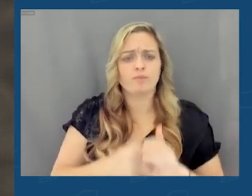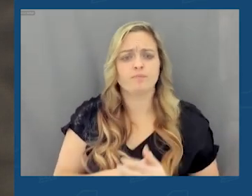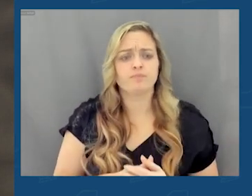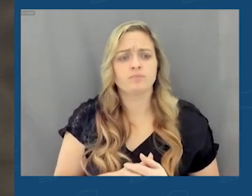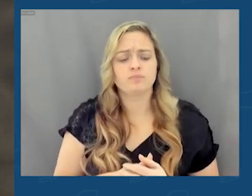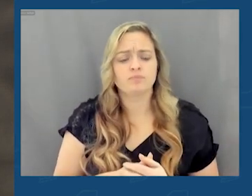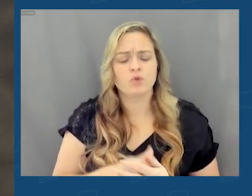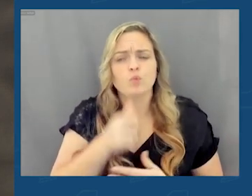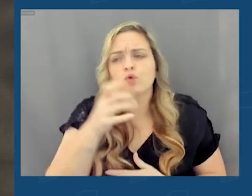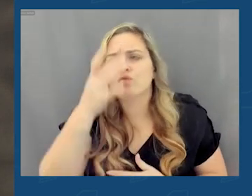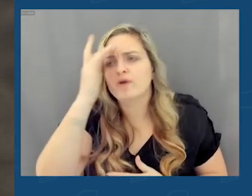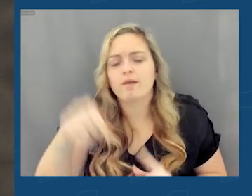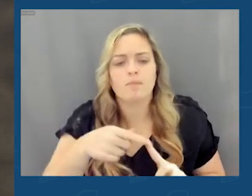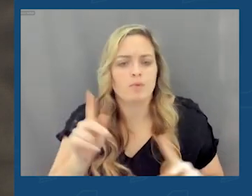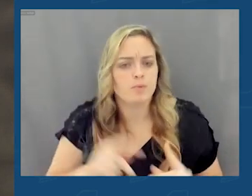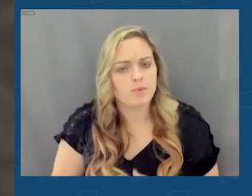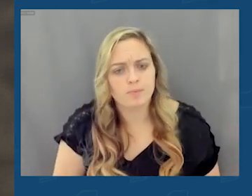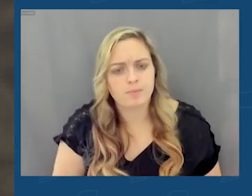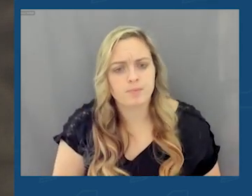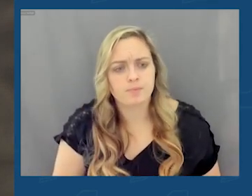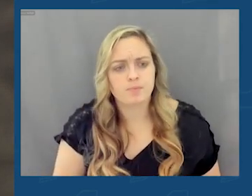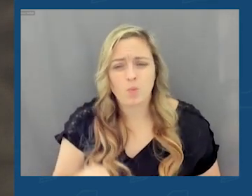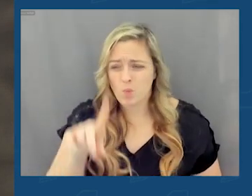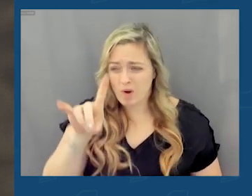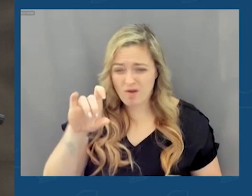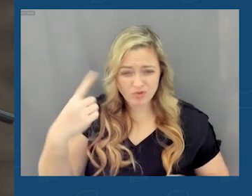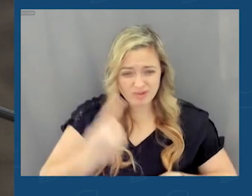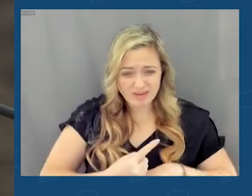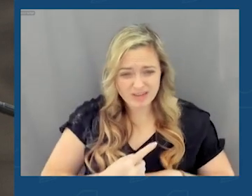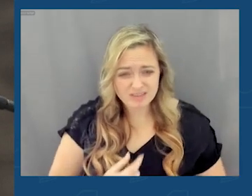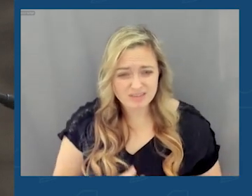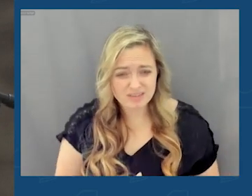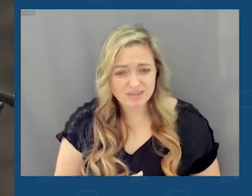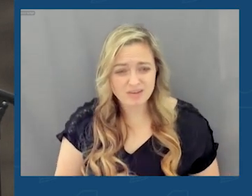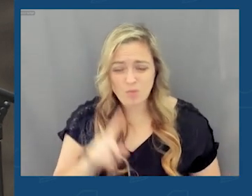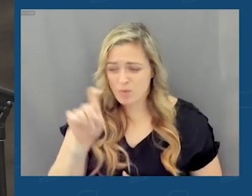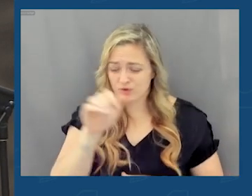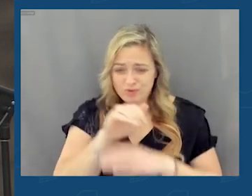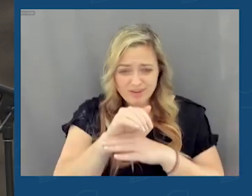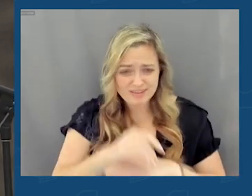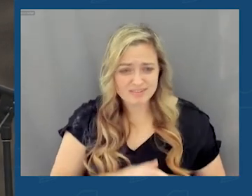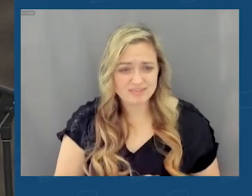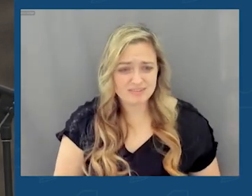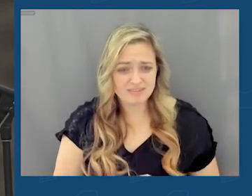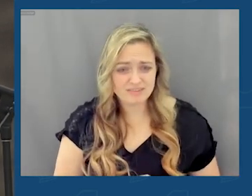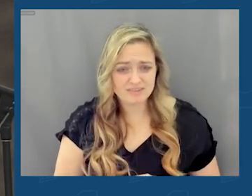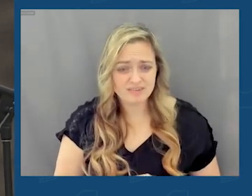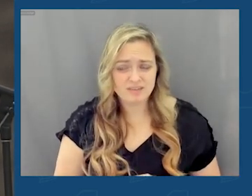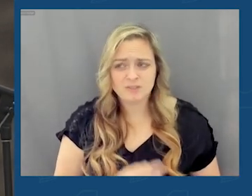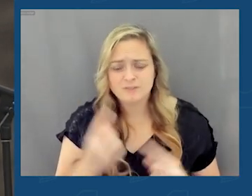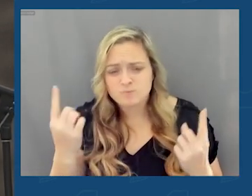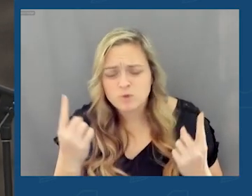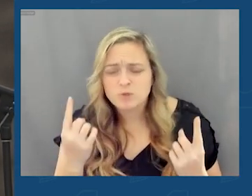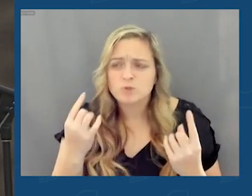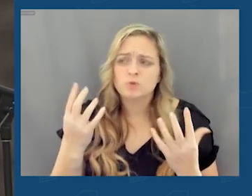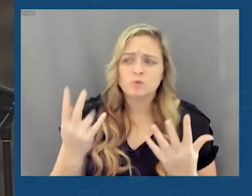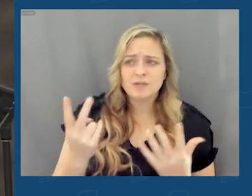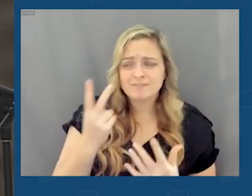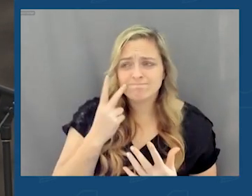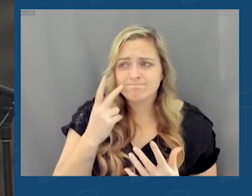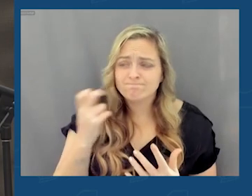forget people. 100 days, 100 nights of wondering and waiting.